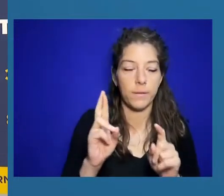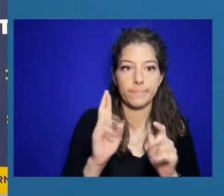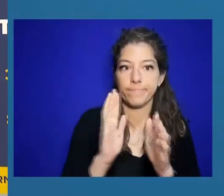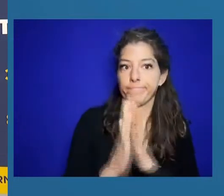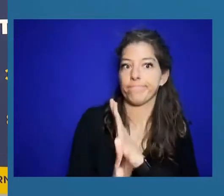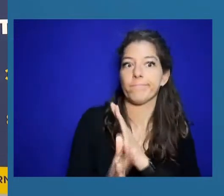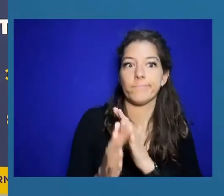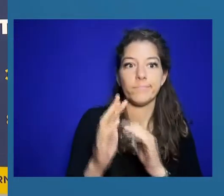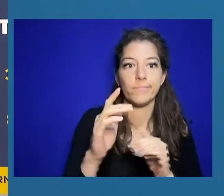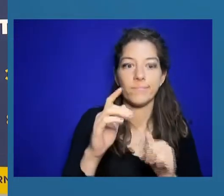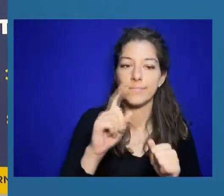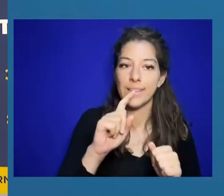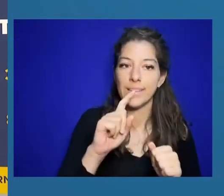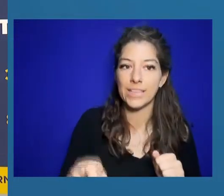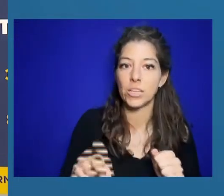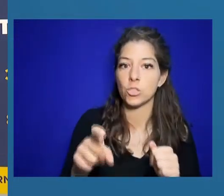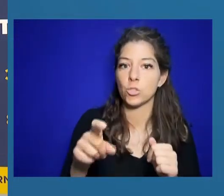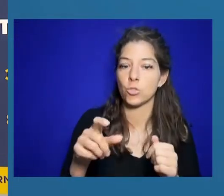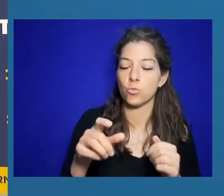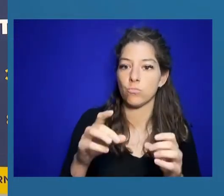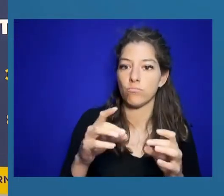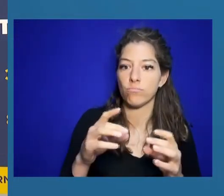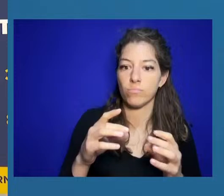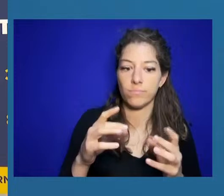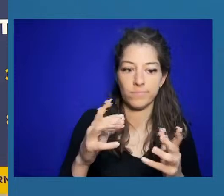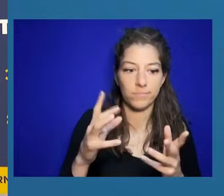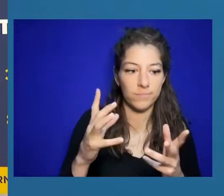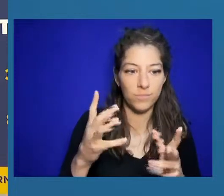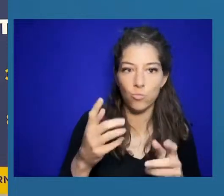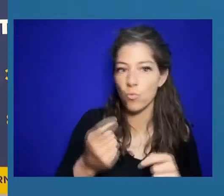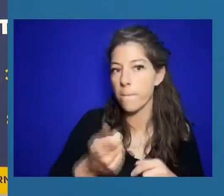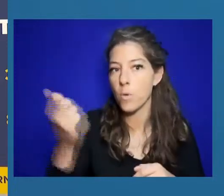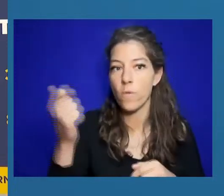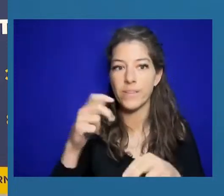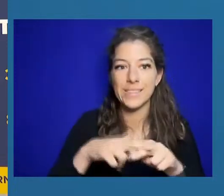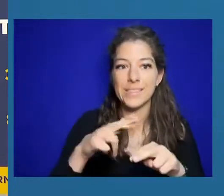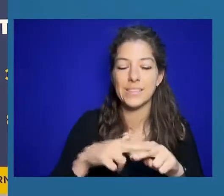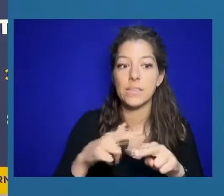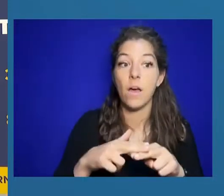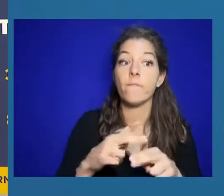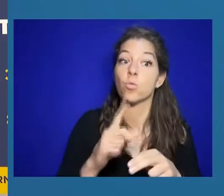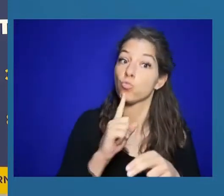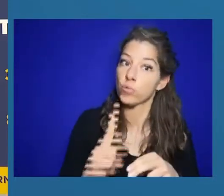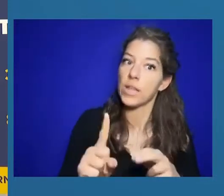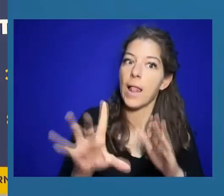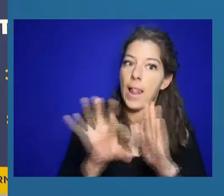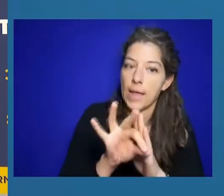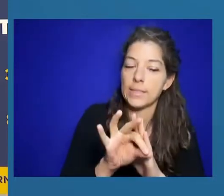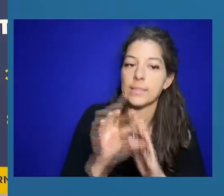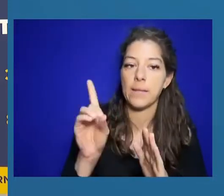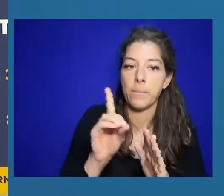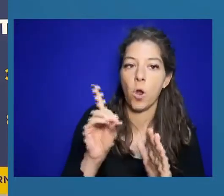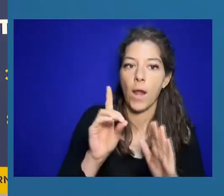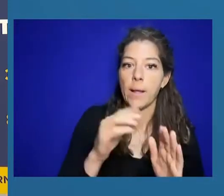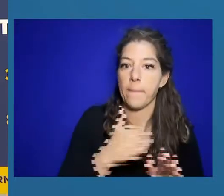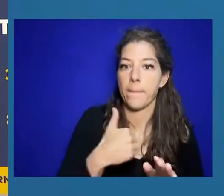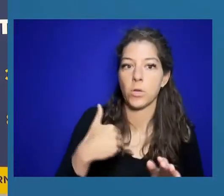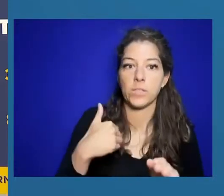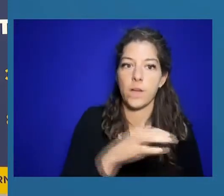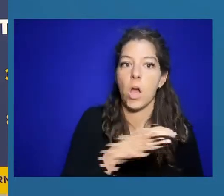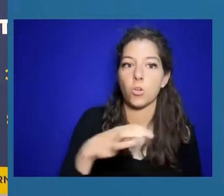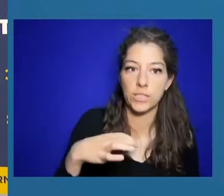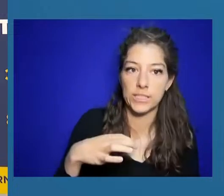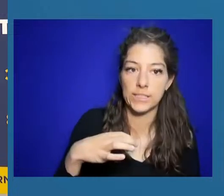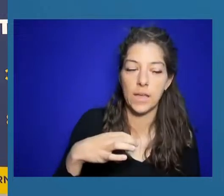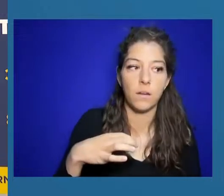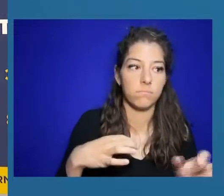to wipe out the seats of 5 duly elected Democratic members of Congress and put